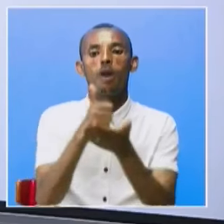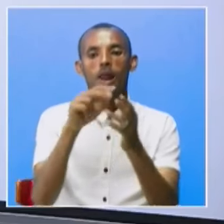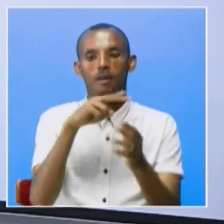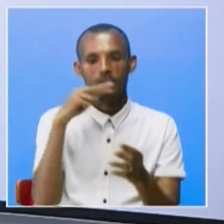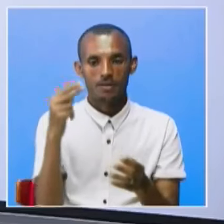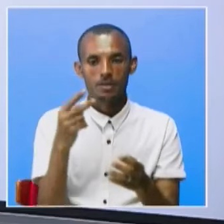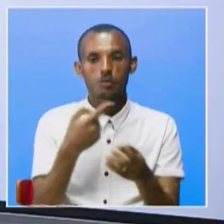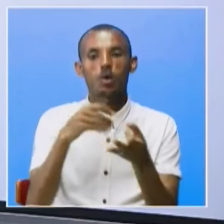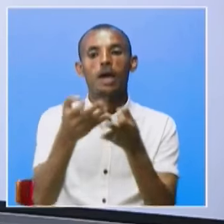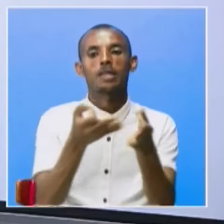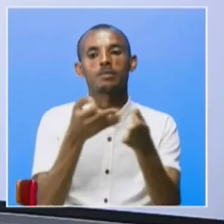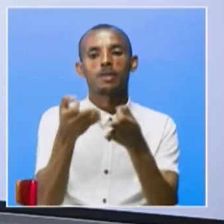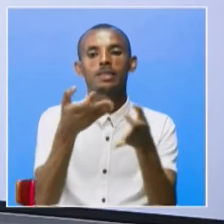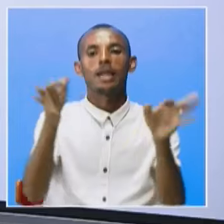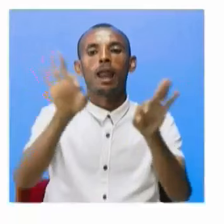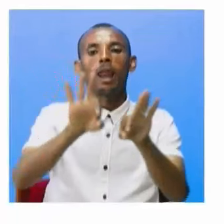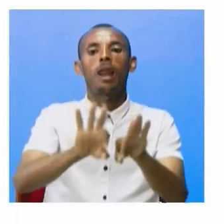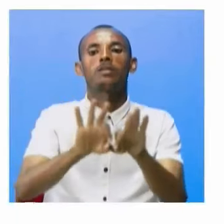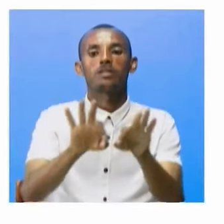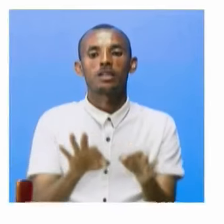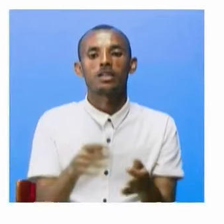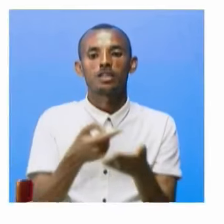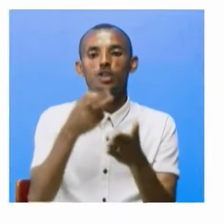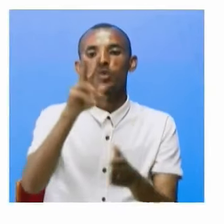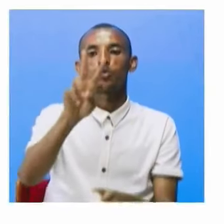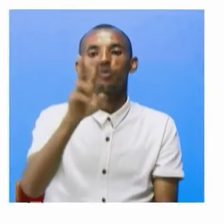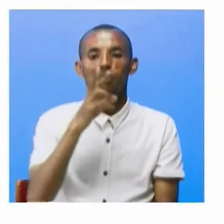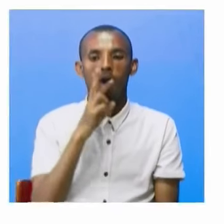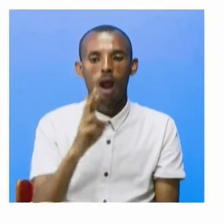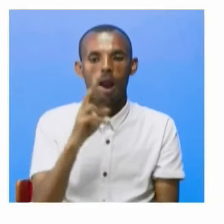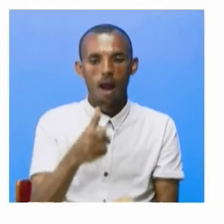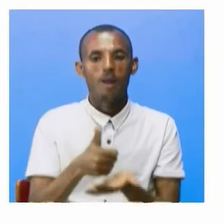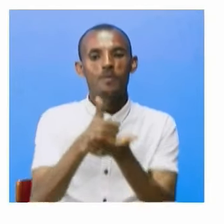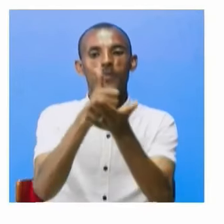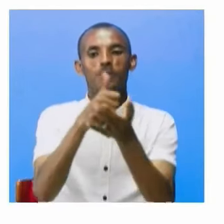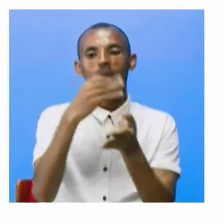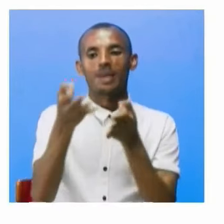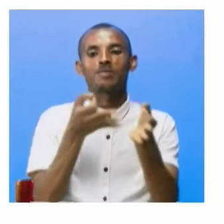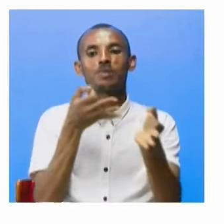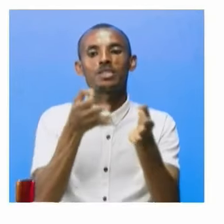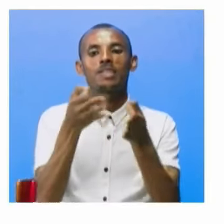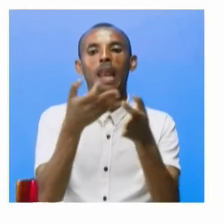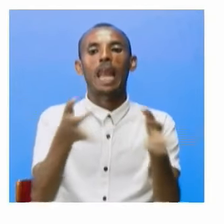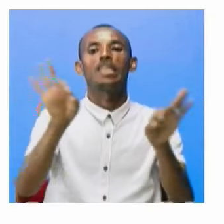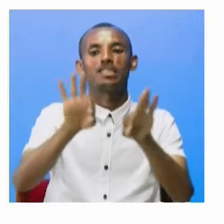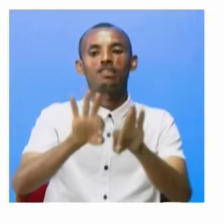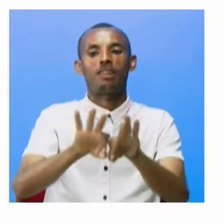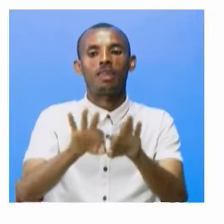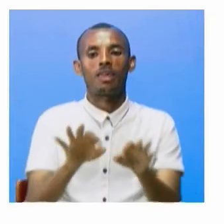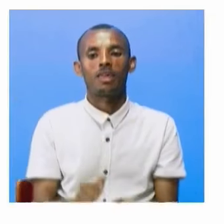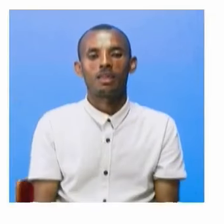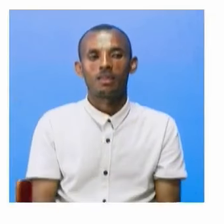express what? Necessity. These two are helpful to express necessity.